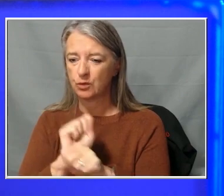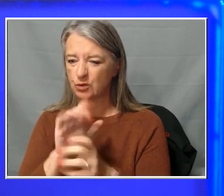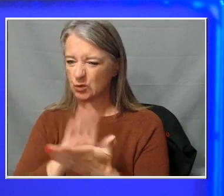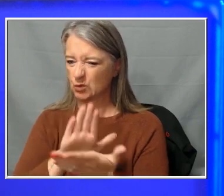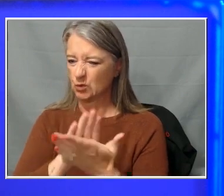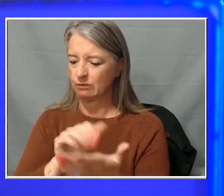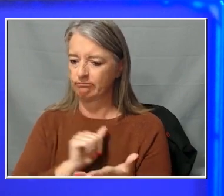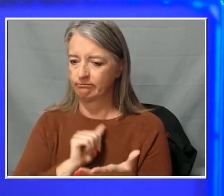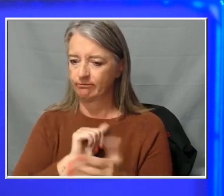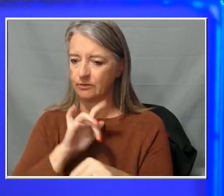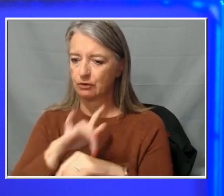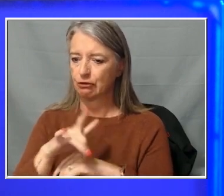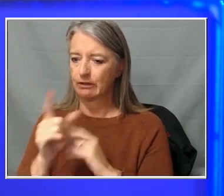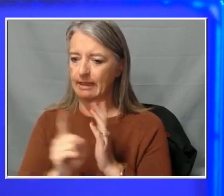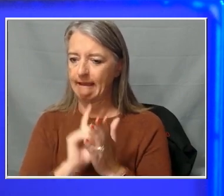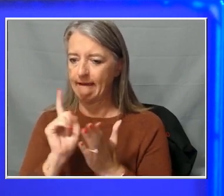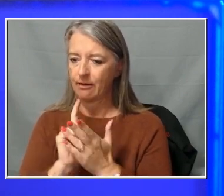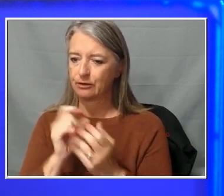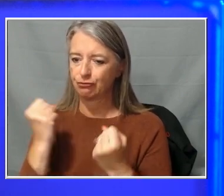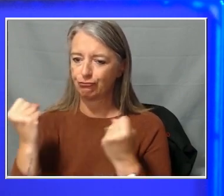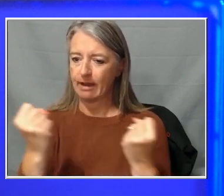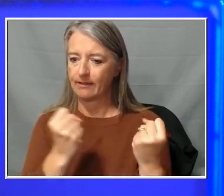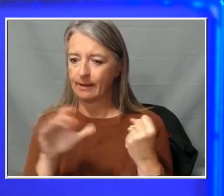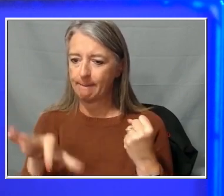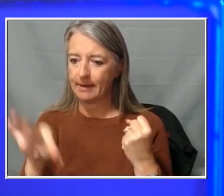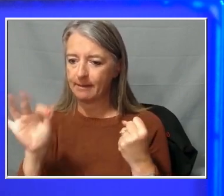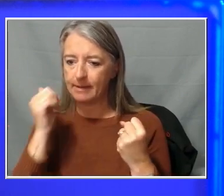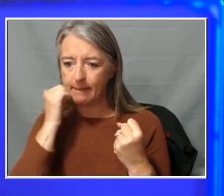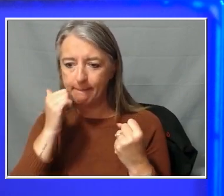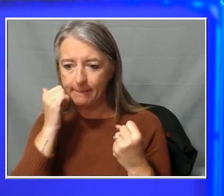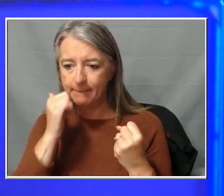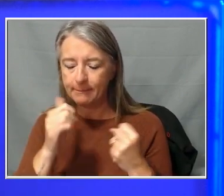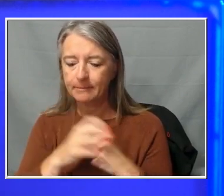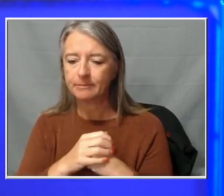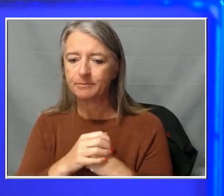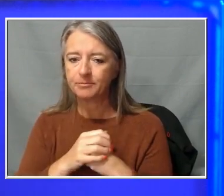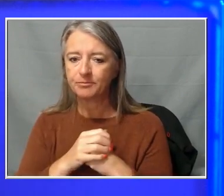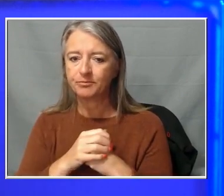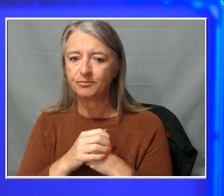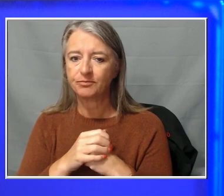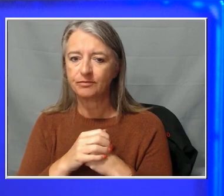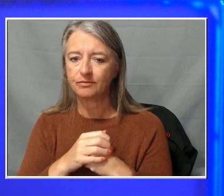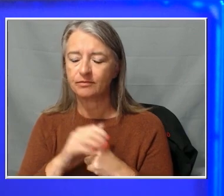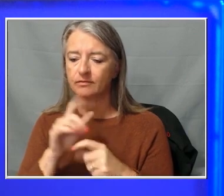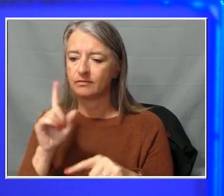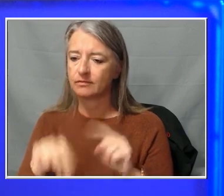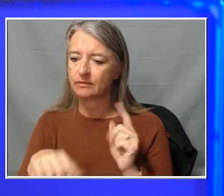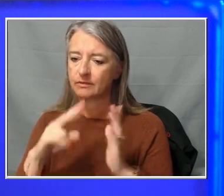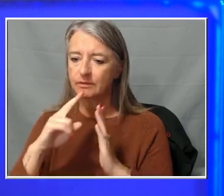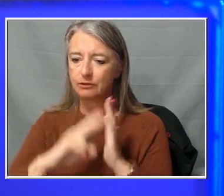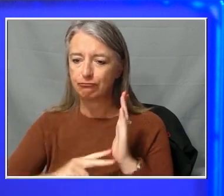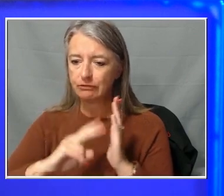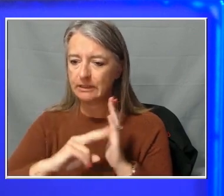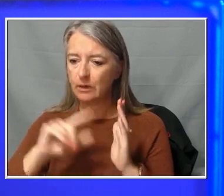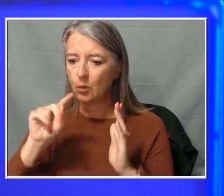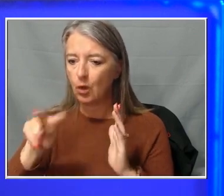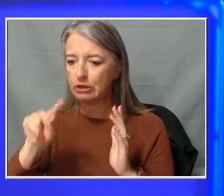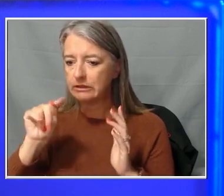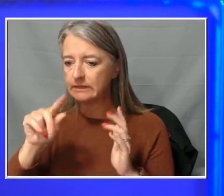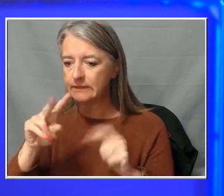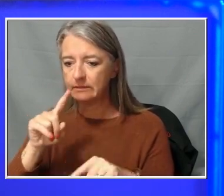very early hours and picking me up every day. And I wasn't able to read or watch TV. And